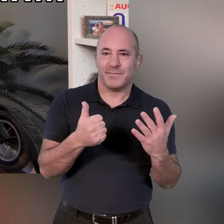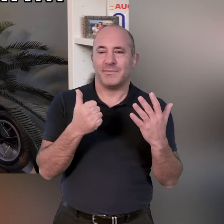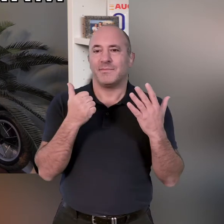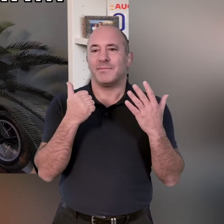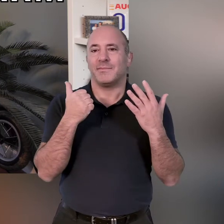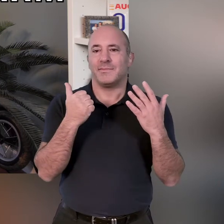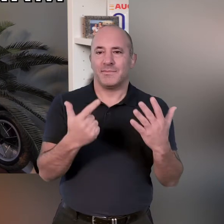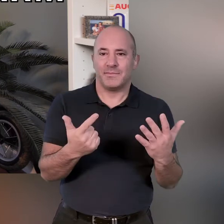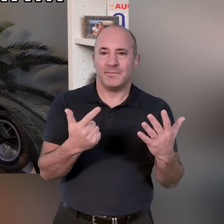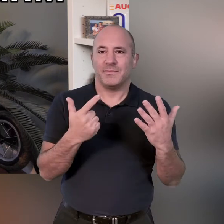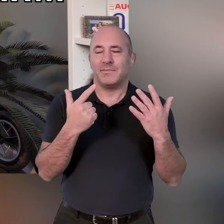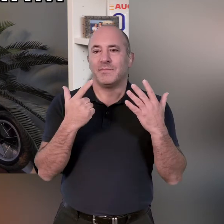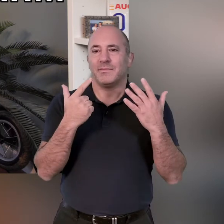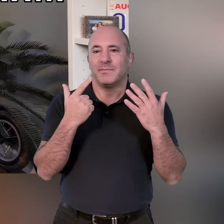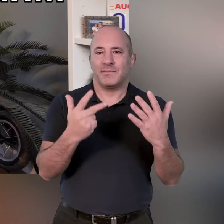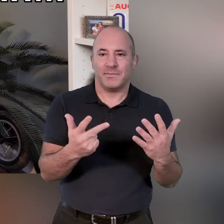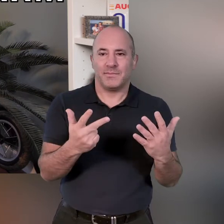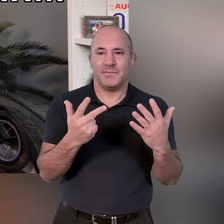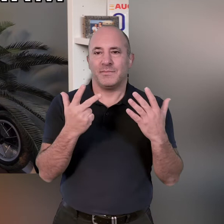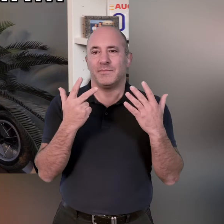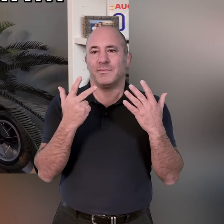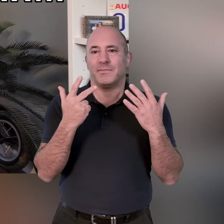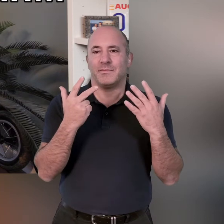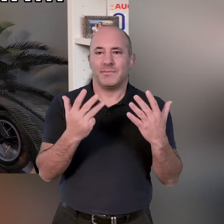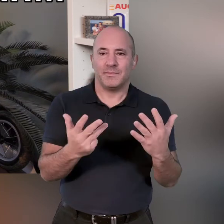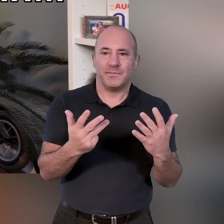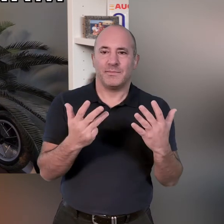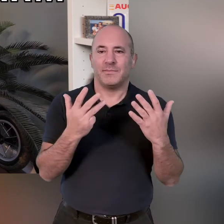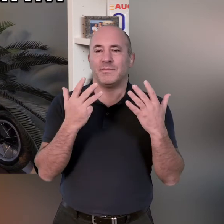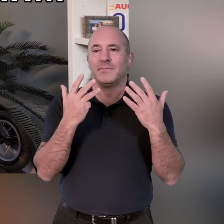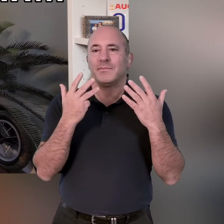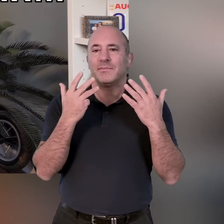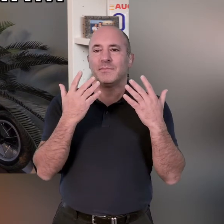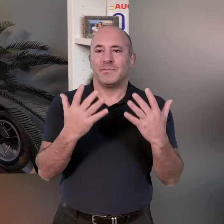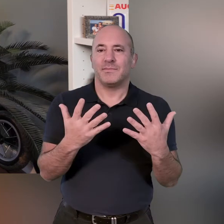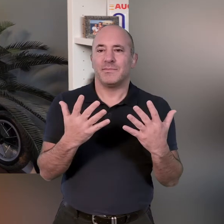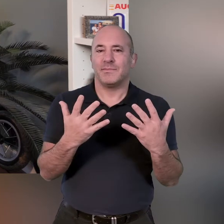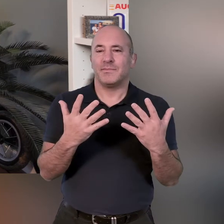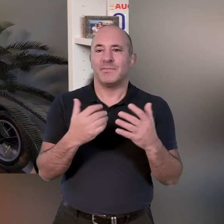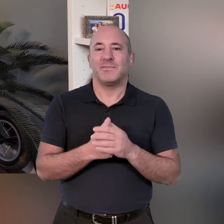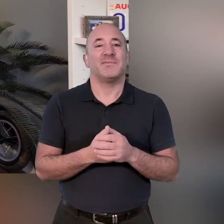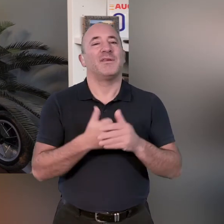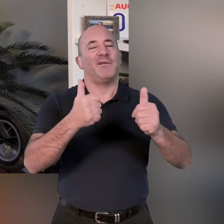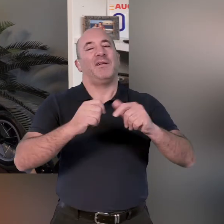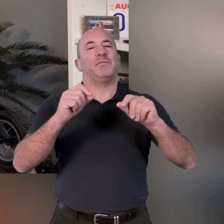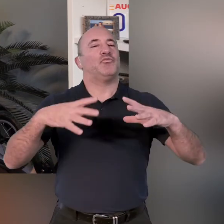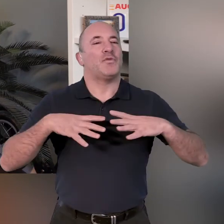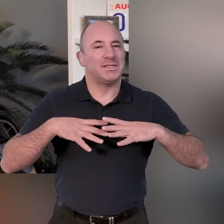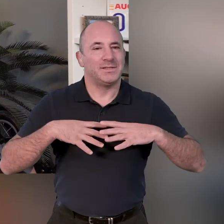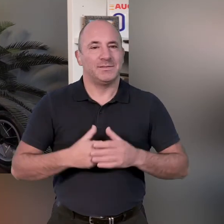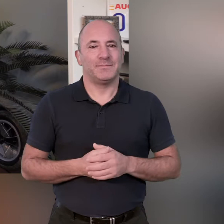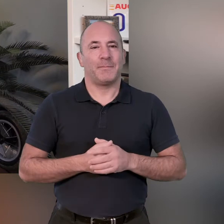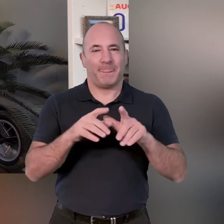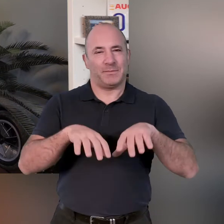6, 7, 8, 9, 10. Excellent, a little bit of a rest.